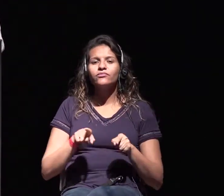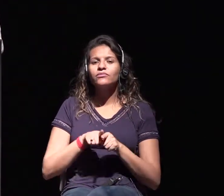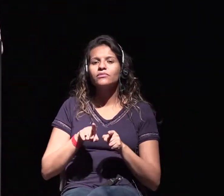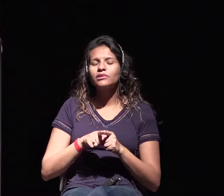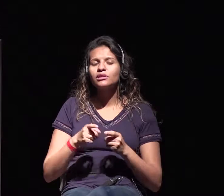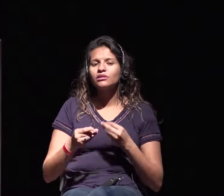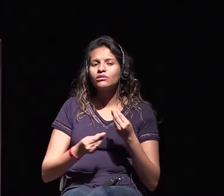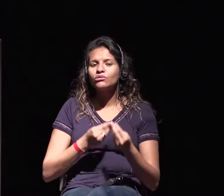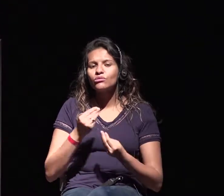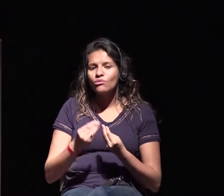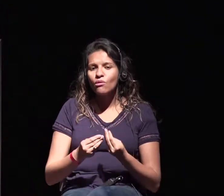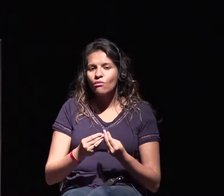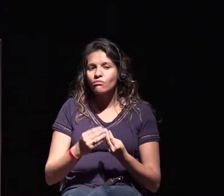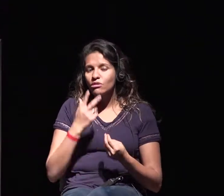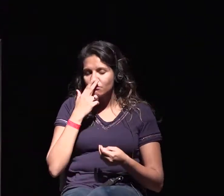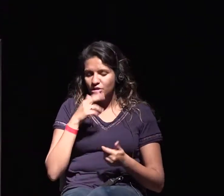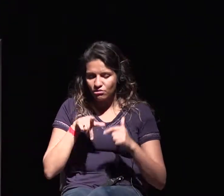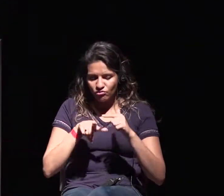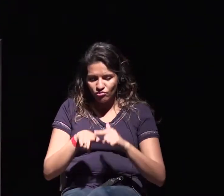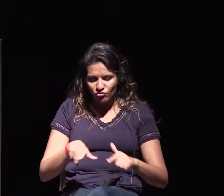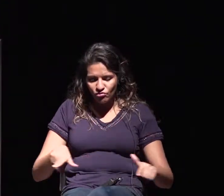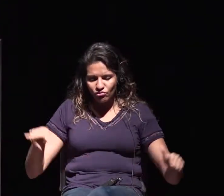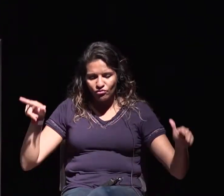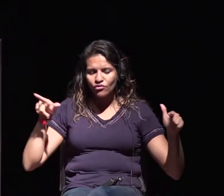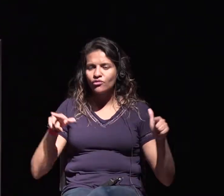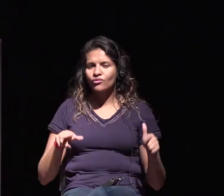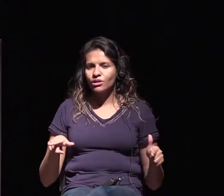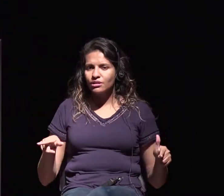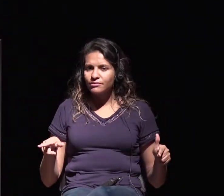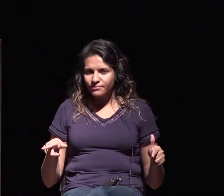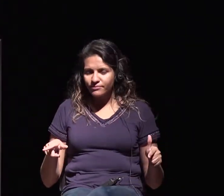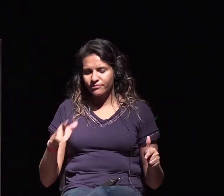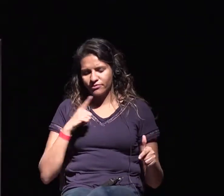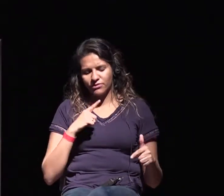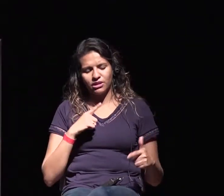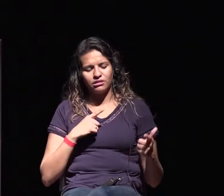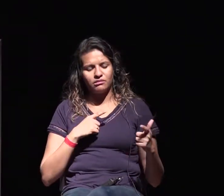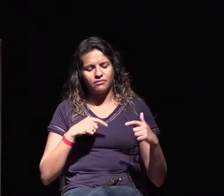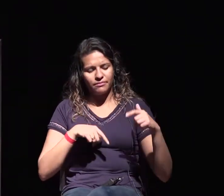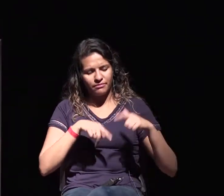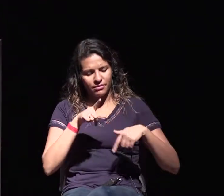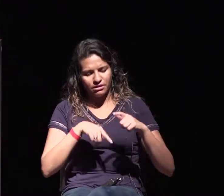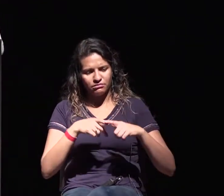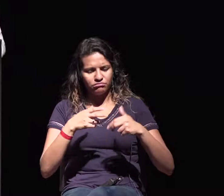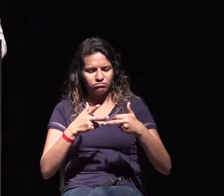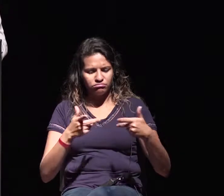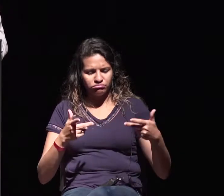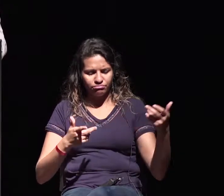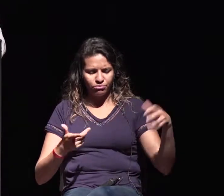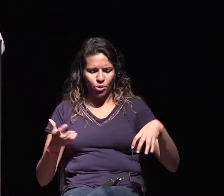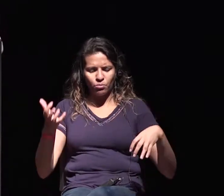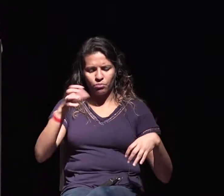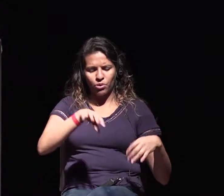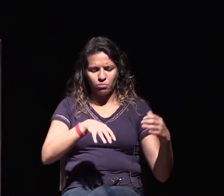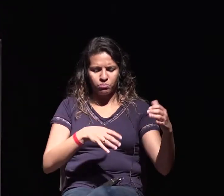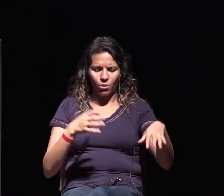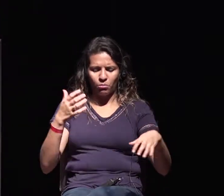with all of the constituting matter of an exhibition, revealing nothing but its core,